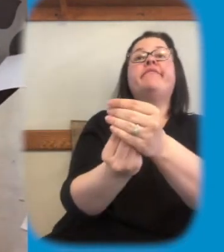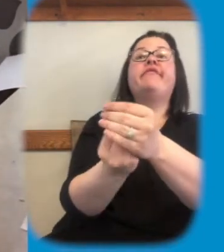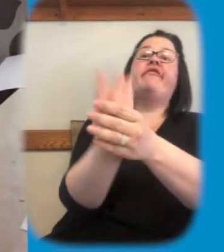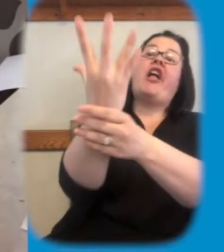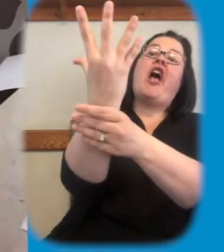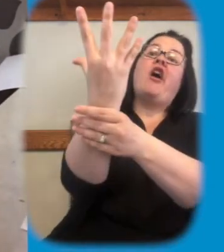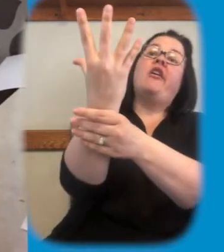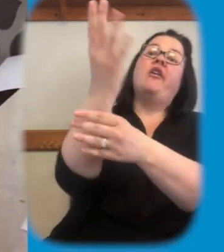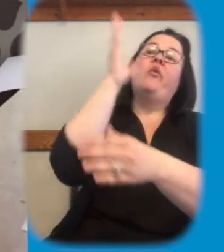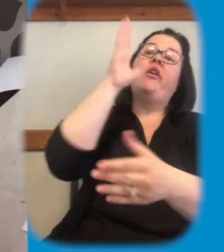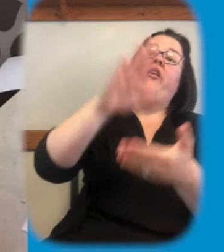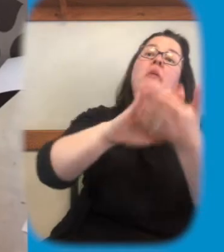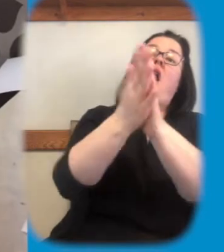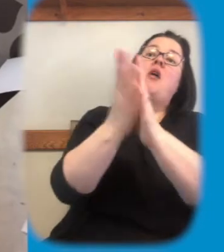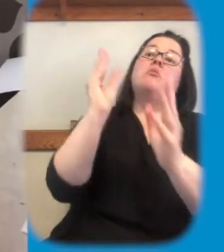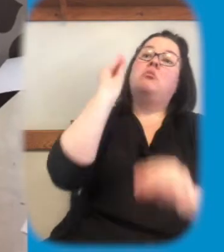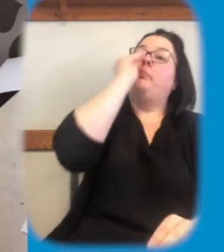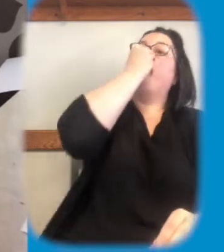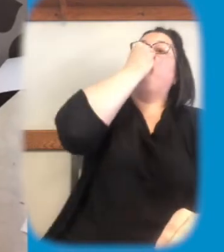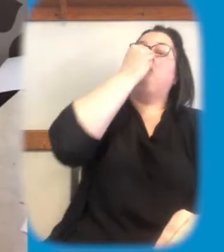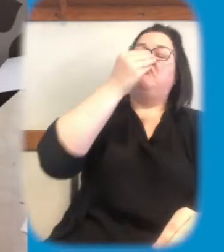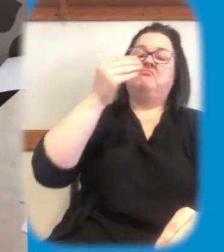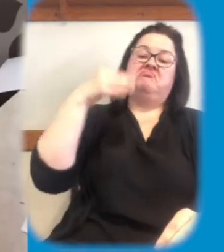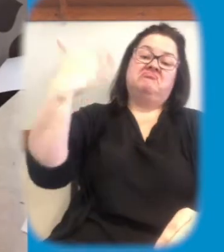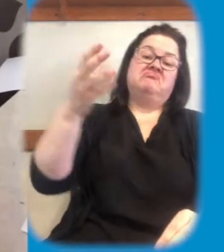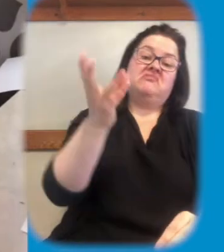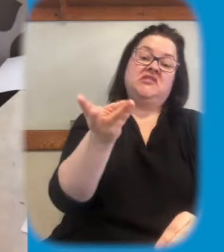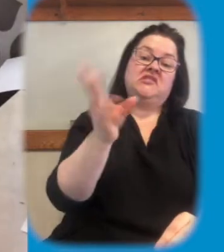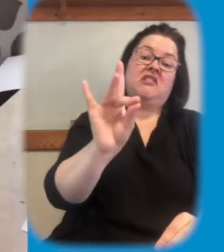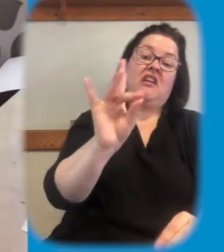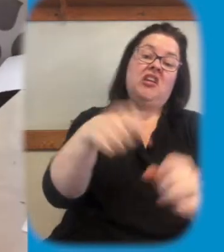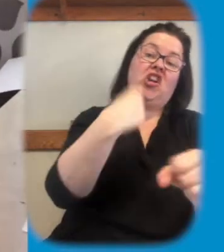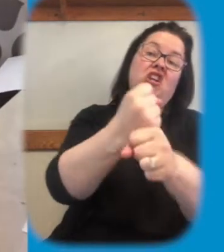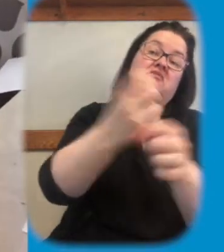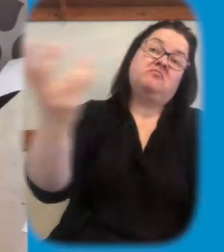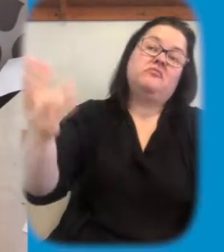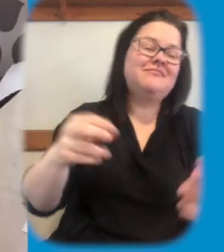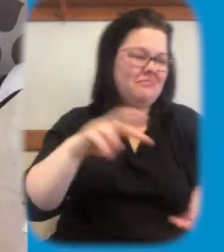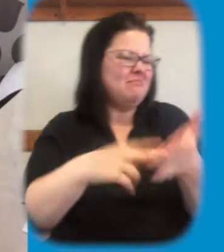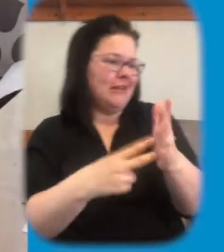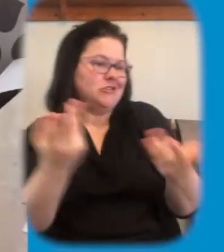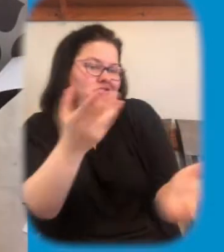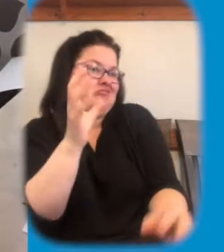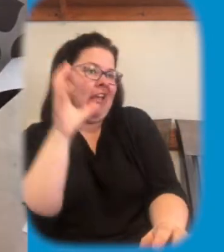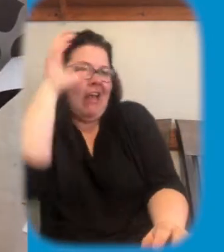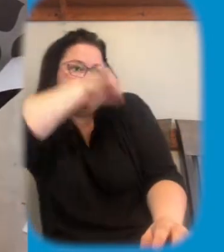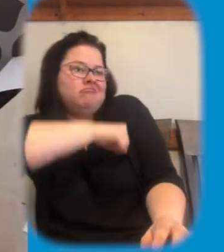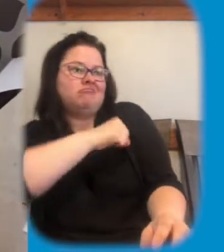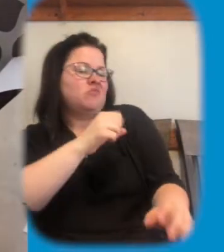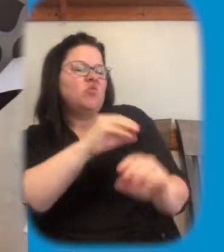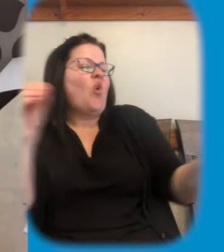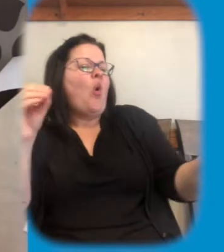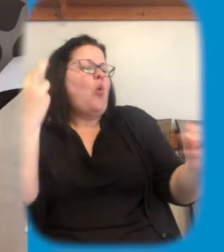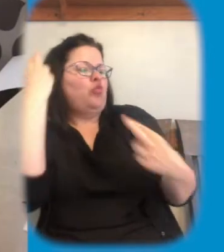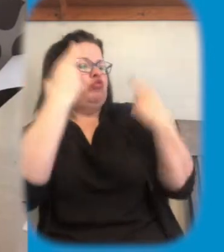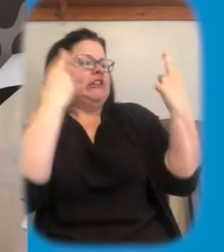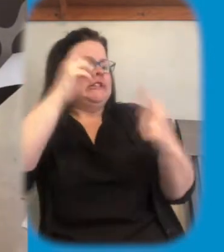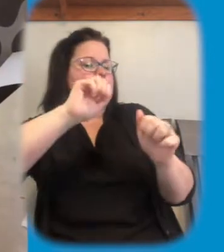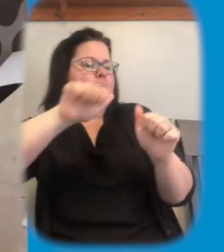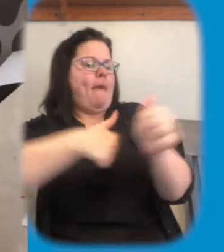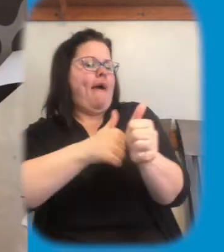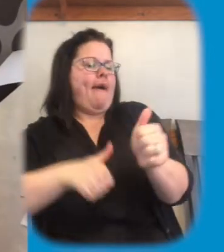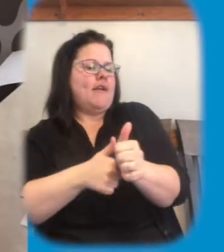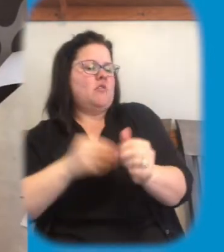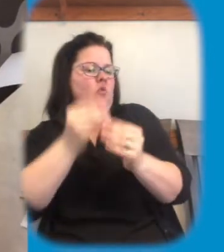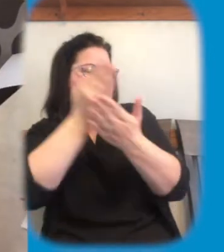full flower in 60, 80 years. It's just a random guess? Yeah. With no reasoning, right? So we